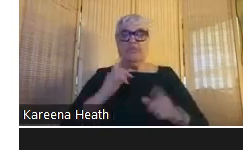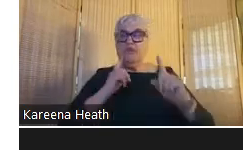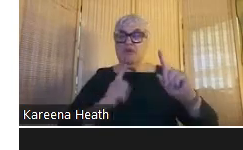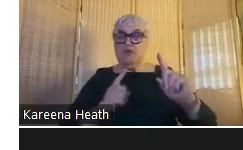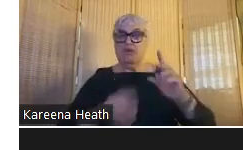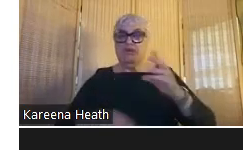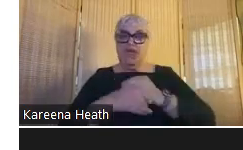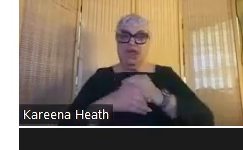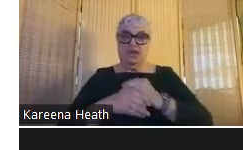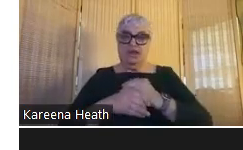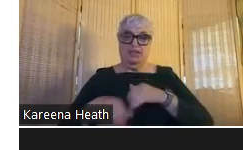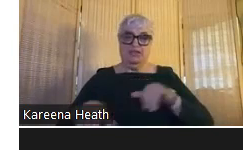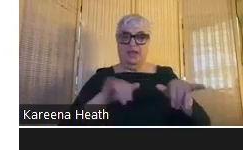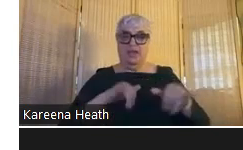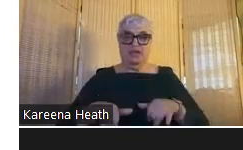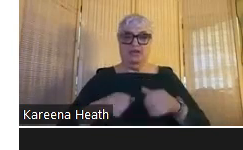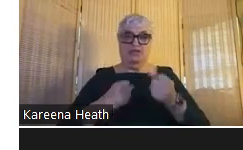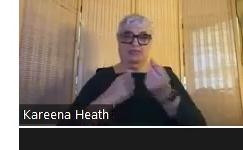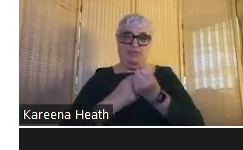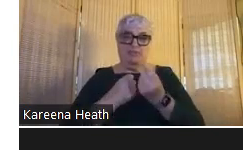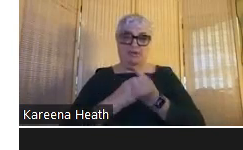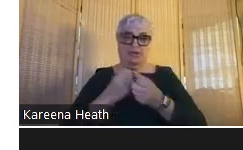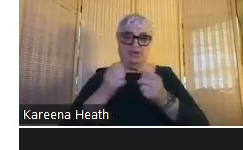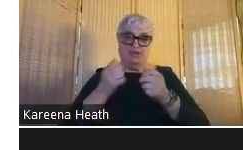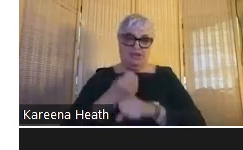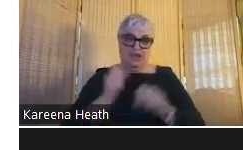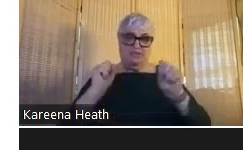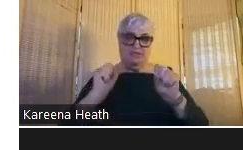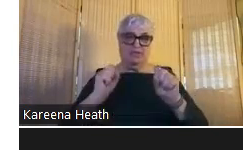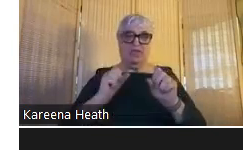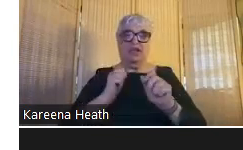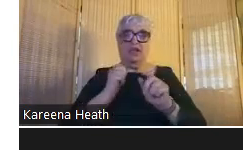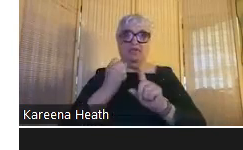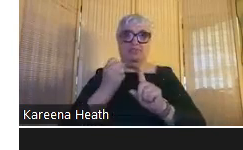these standards is to promote safety and avoid abuse, including psychological harm.